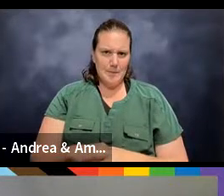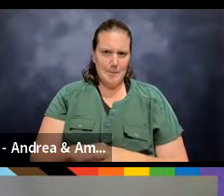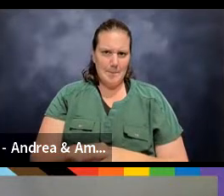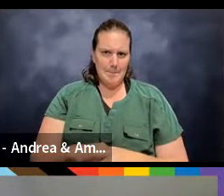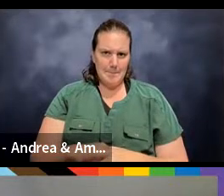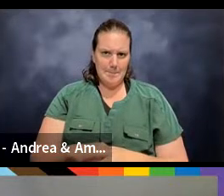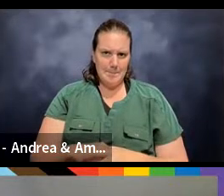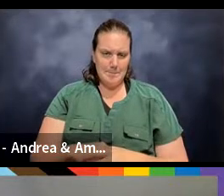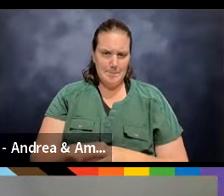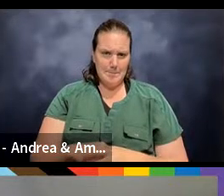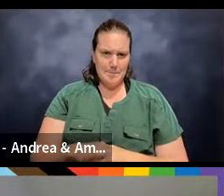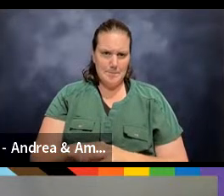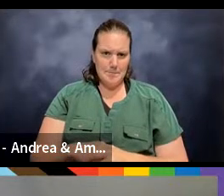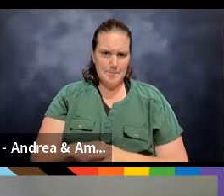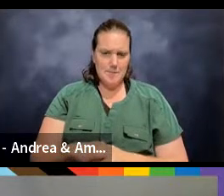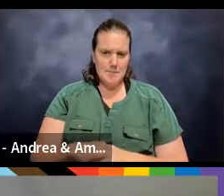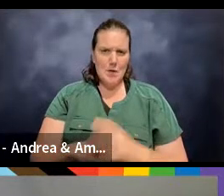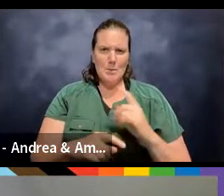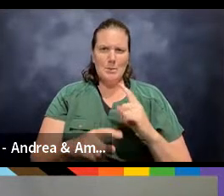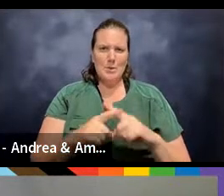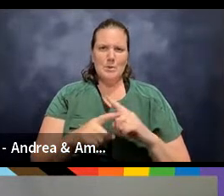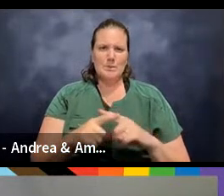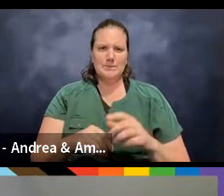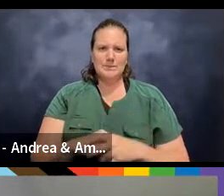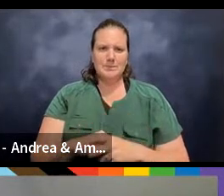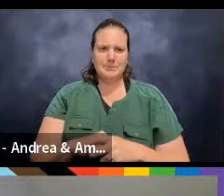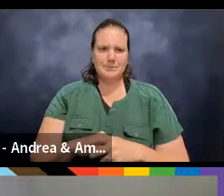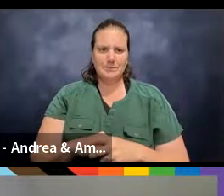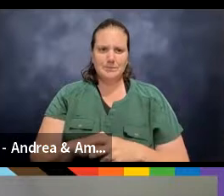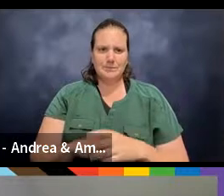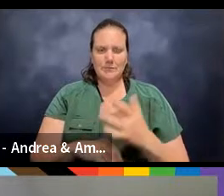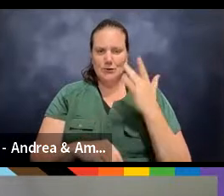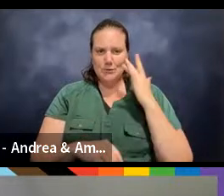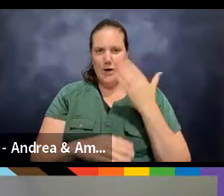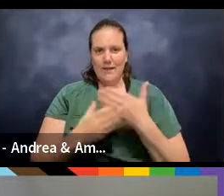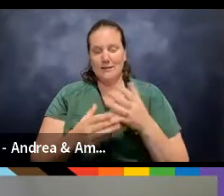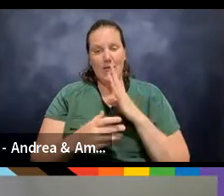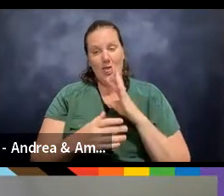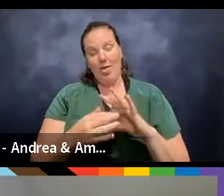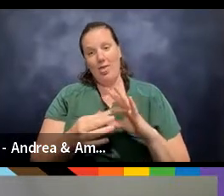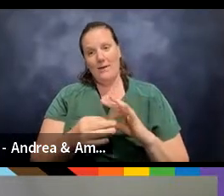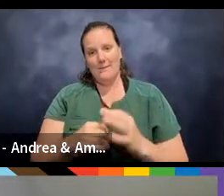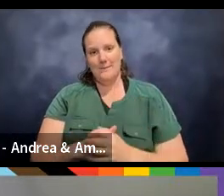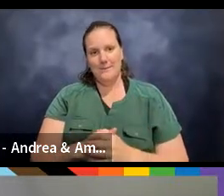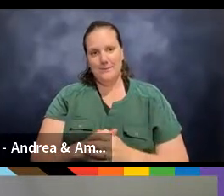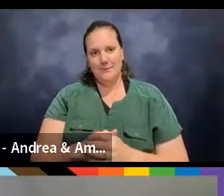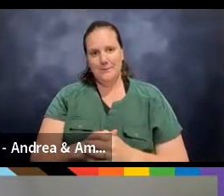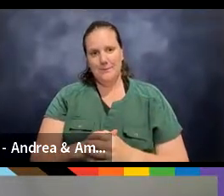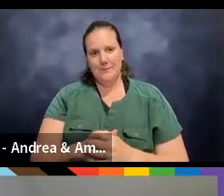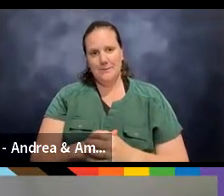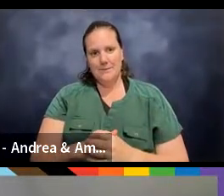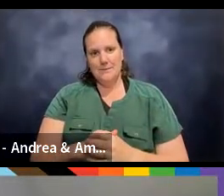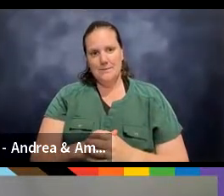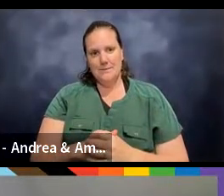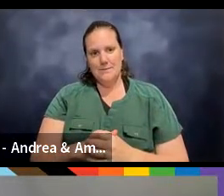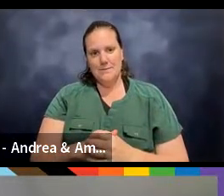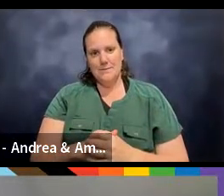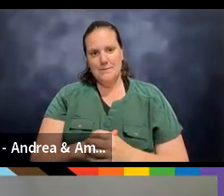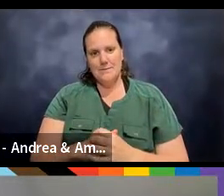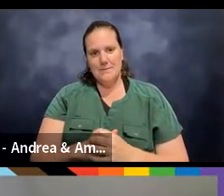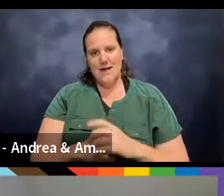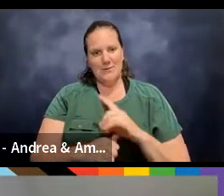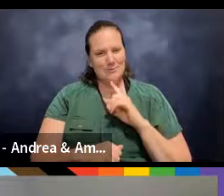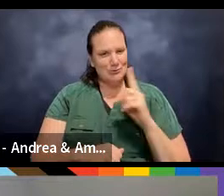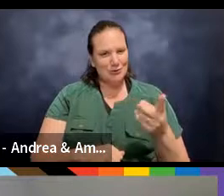You're on mute. I can't hear you. I said lots of smart things, I'm sure. The question is, I'm sure you